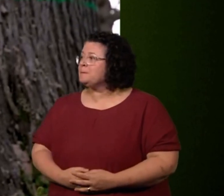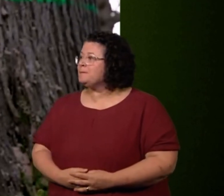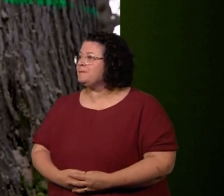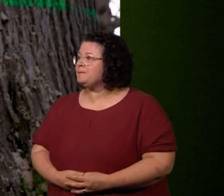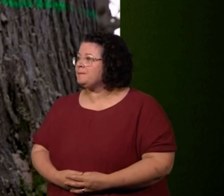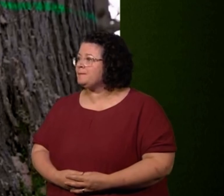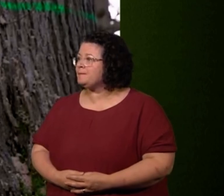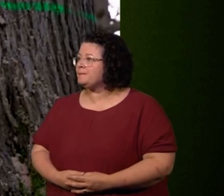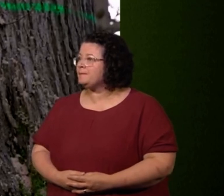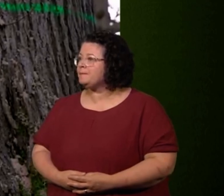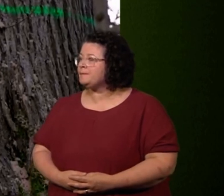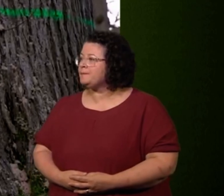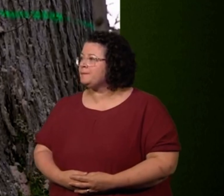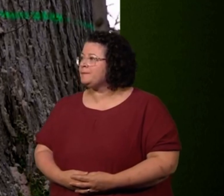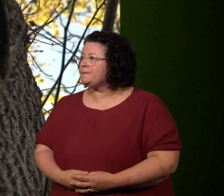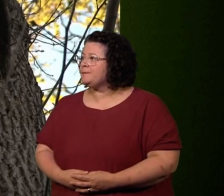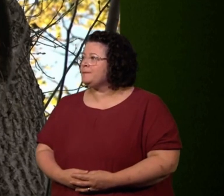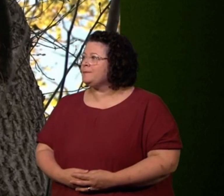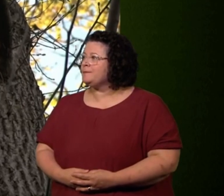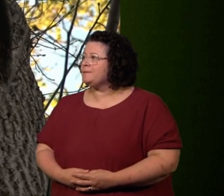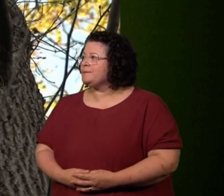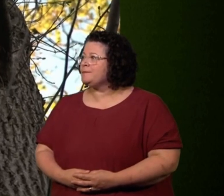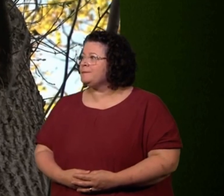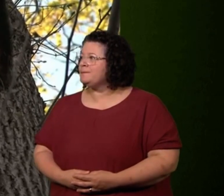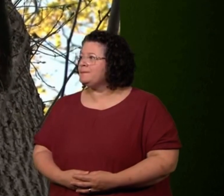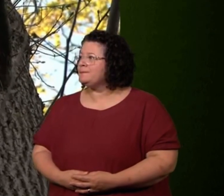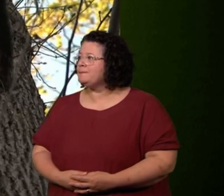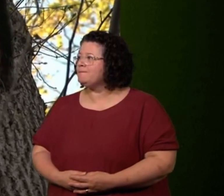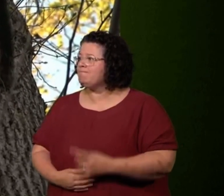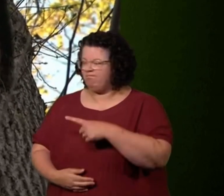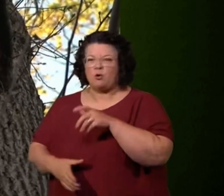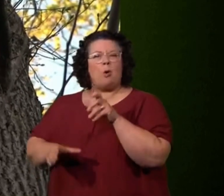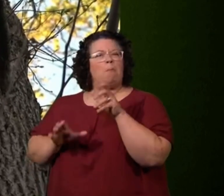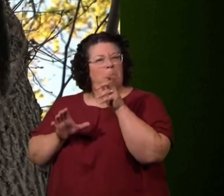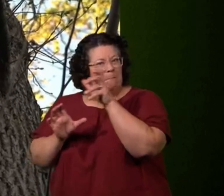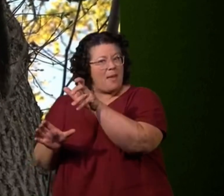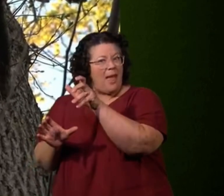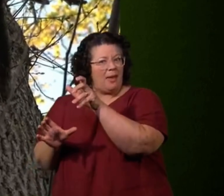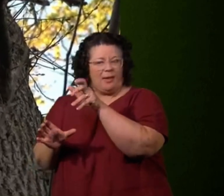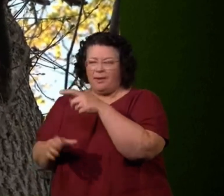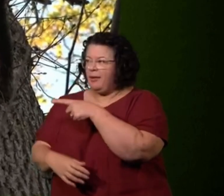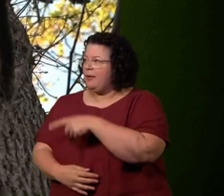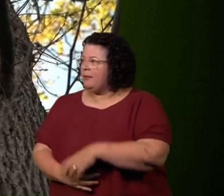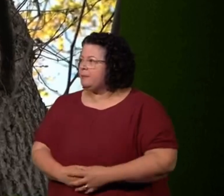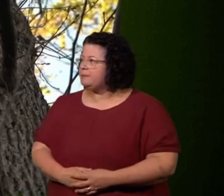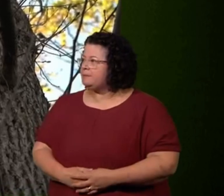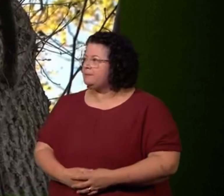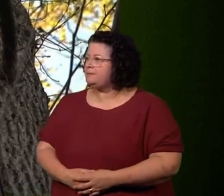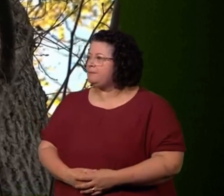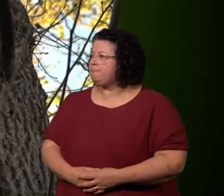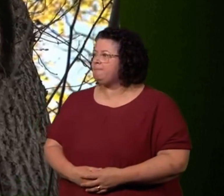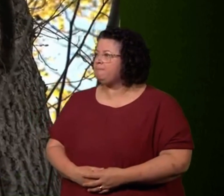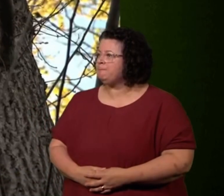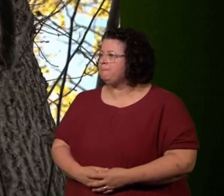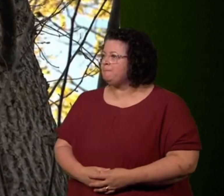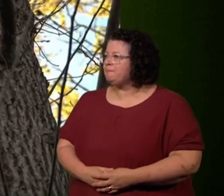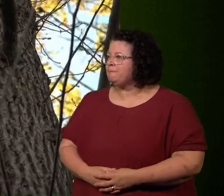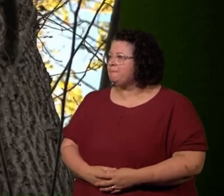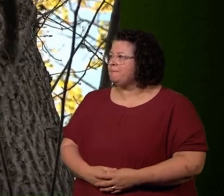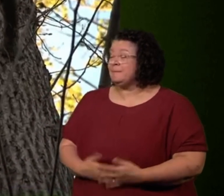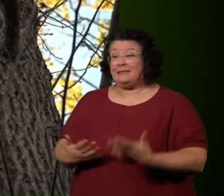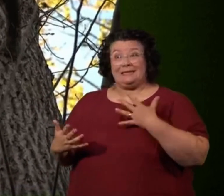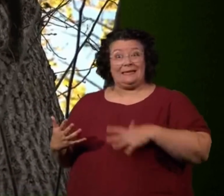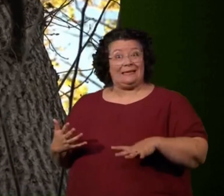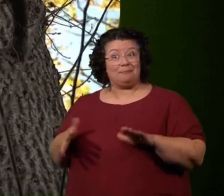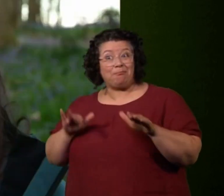of our wildlife. There we go. It's all in. Job done. All we need now are the bats. I think that's what I